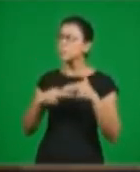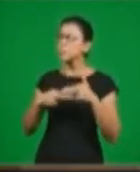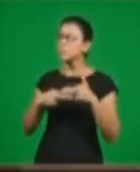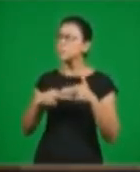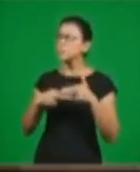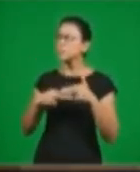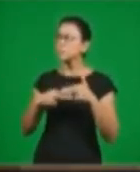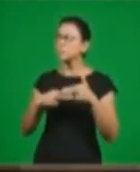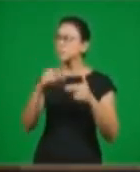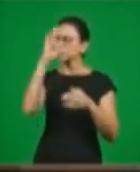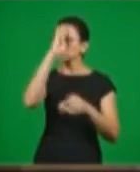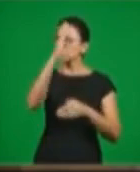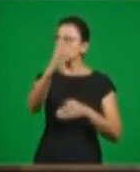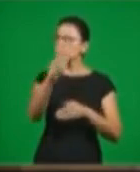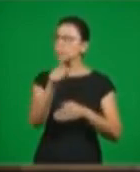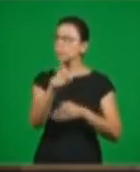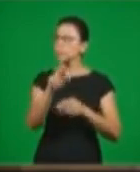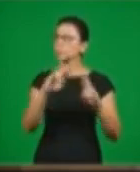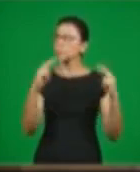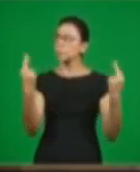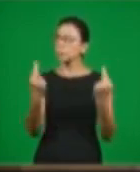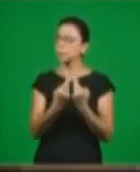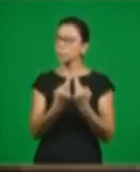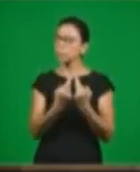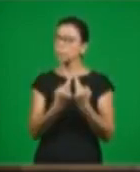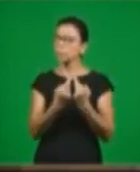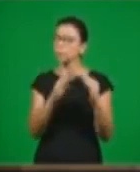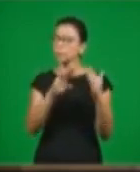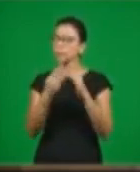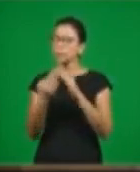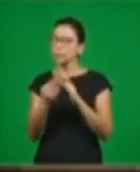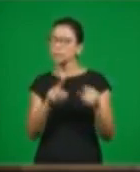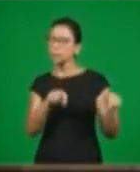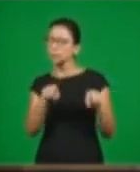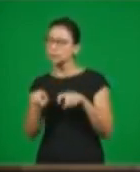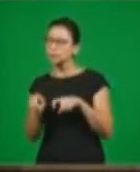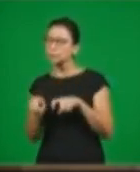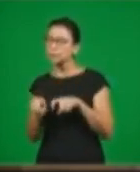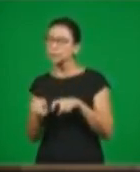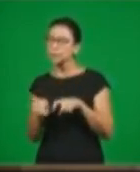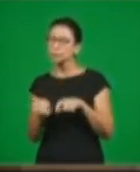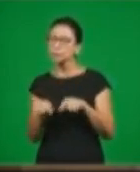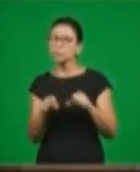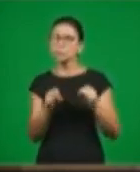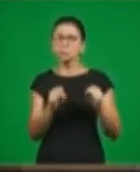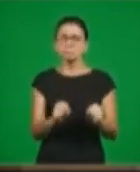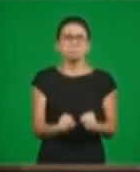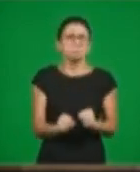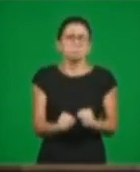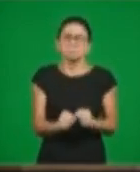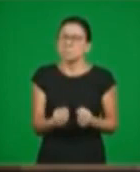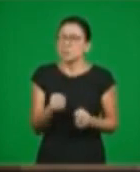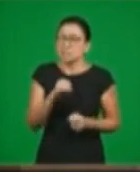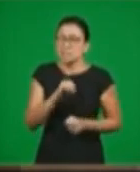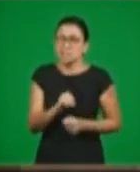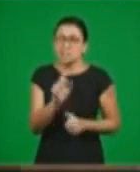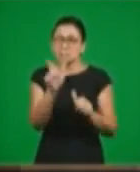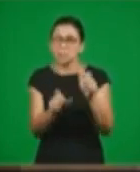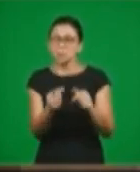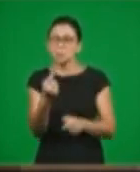there was a power, a greater power towards the focus of the Church of